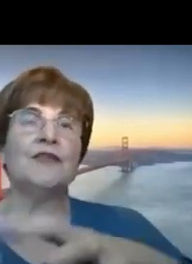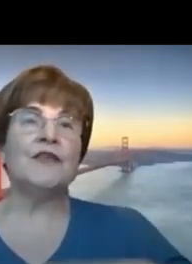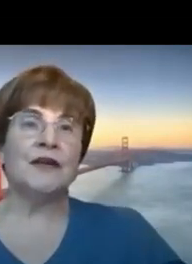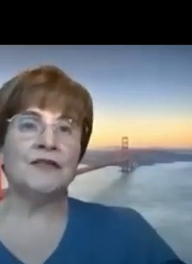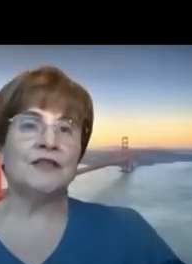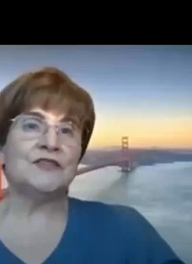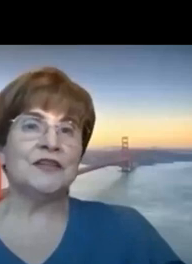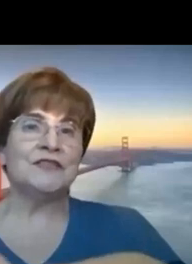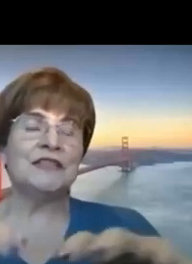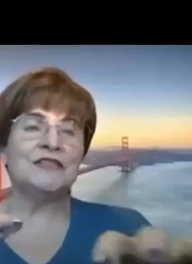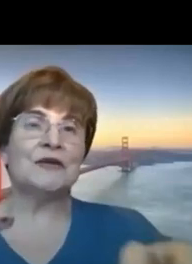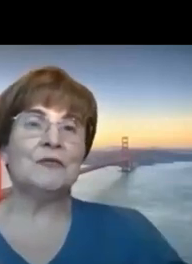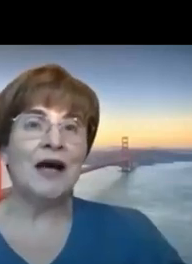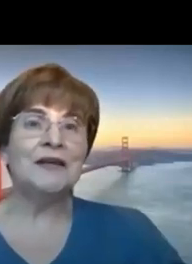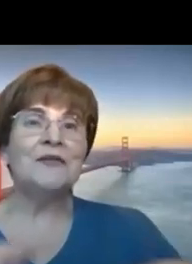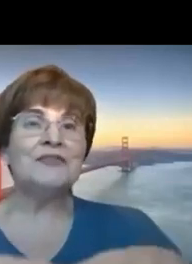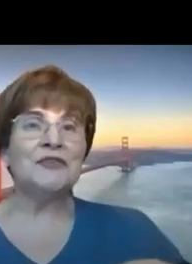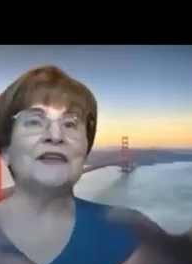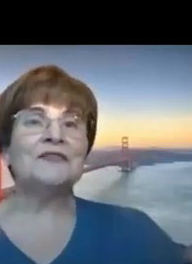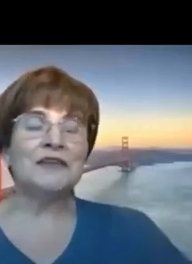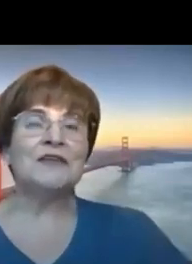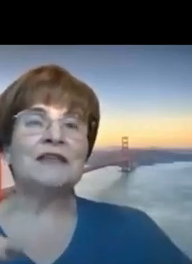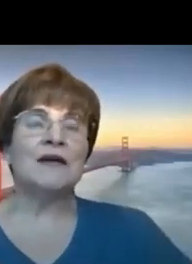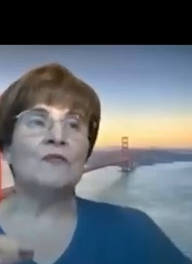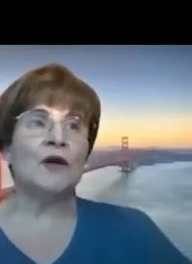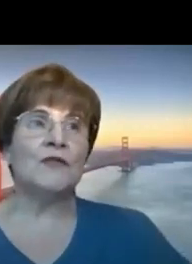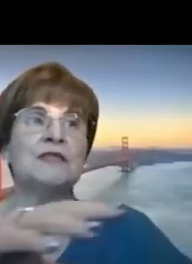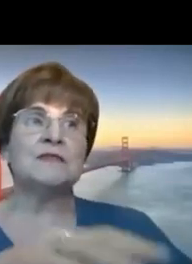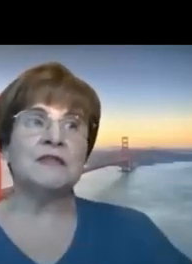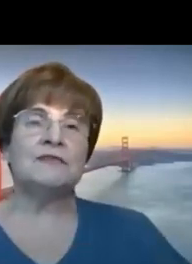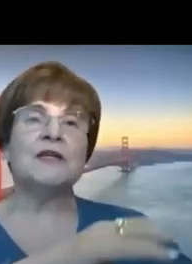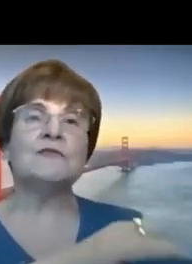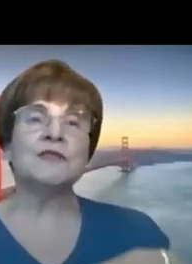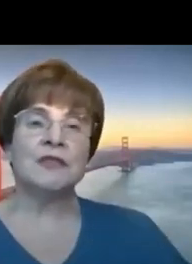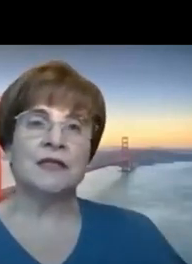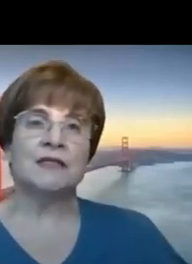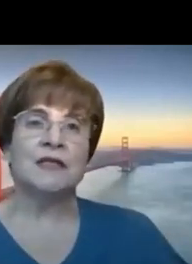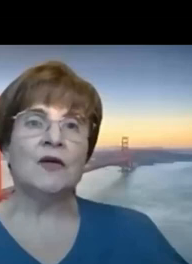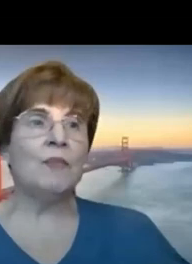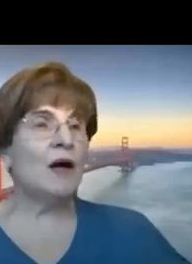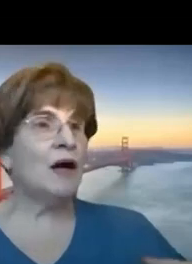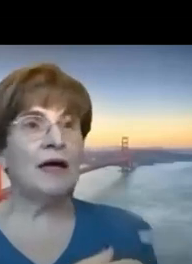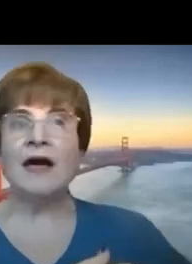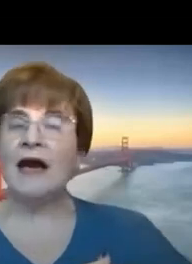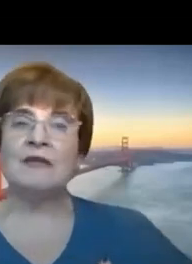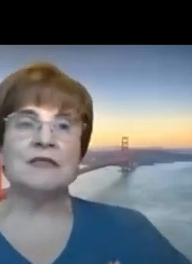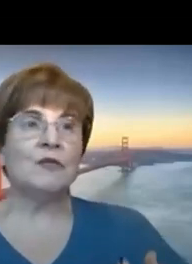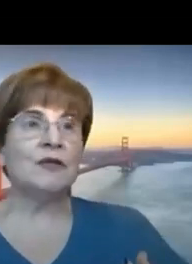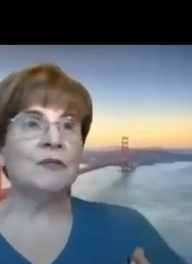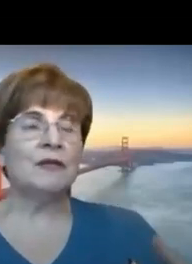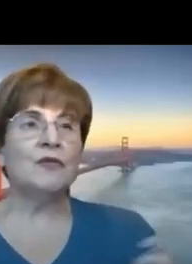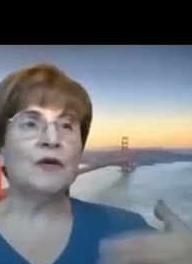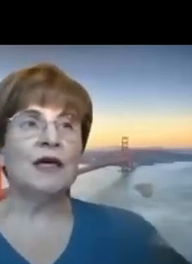gifting a thing that they just know they want, but you're kind of gifting them with some safety and resilience by having